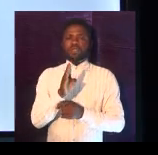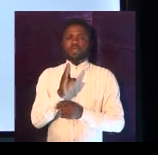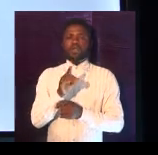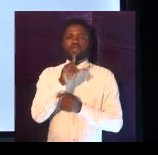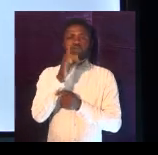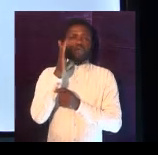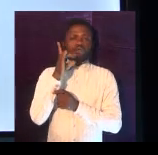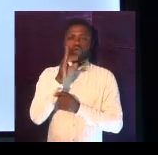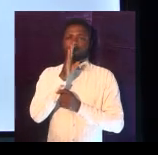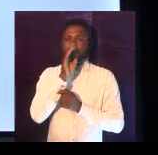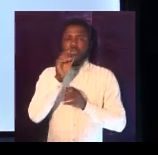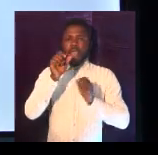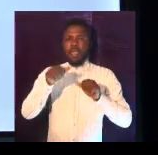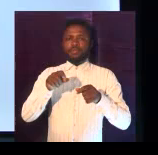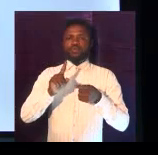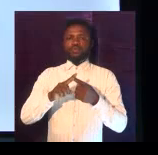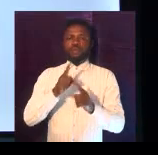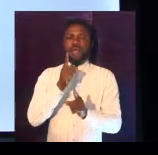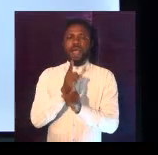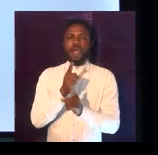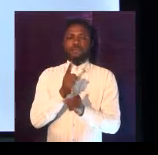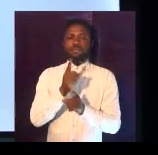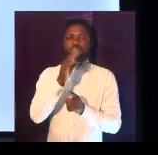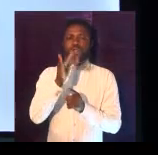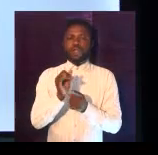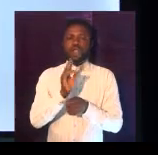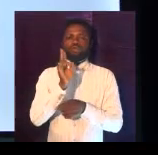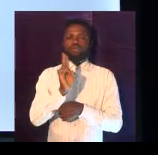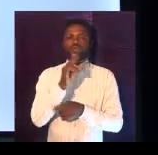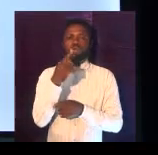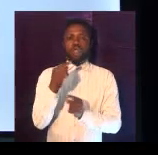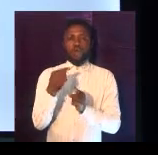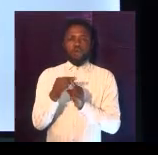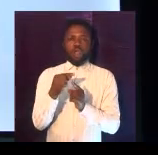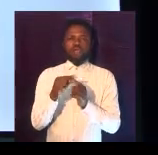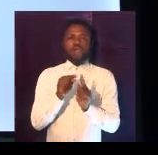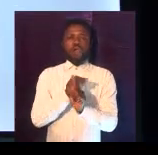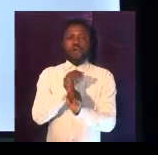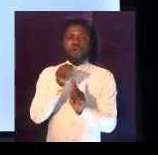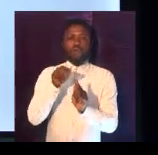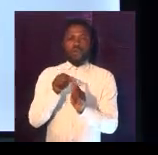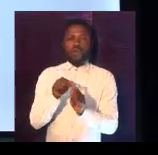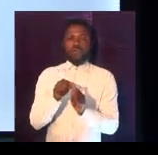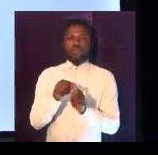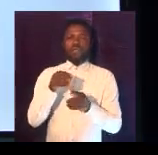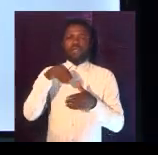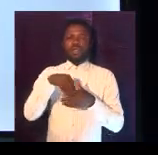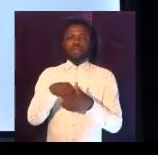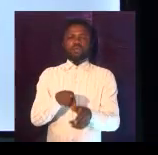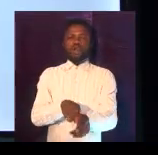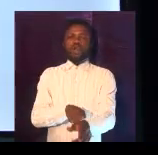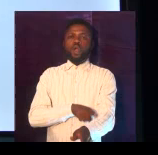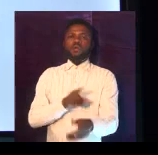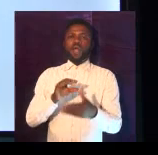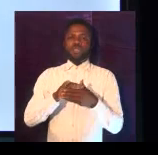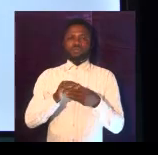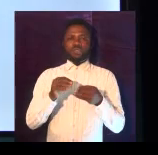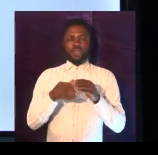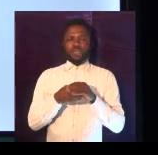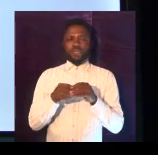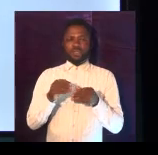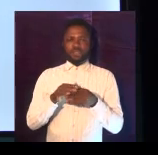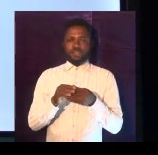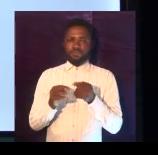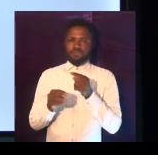You should be able to appropriately use the word when in